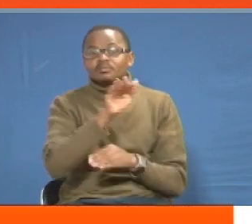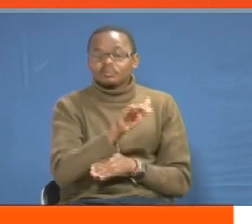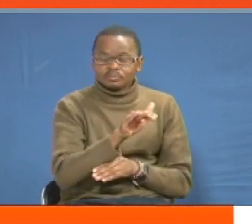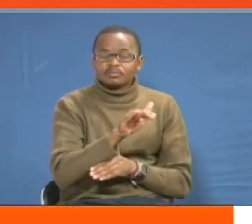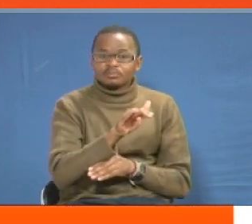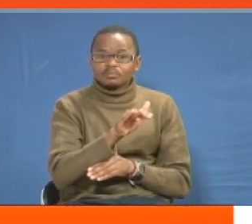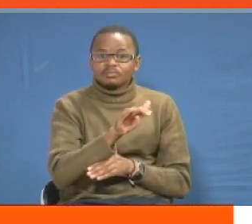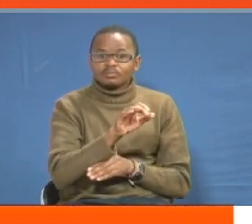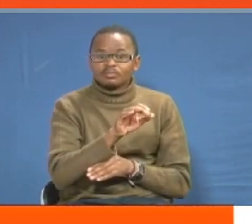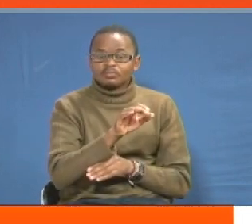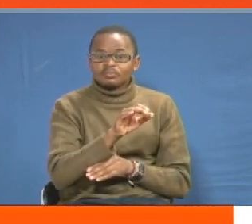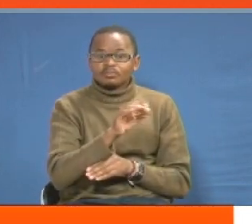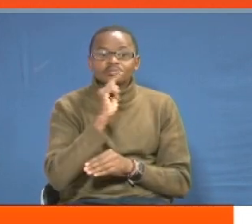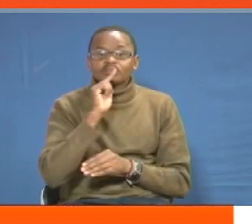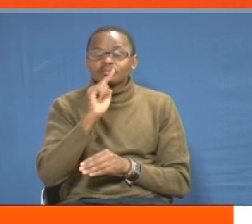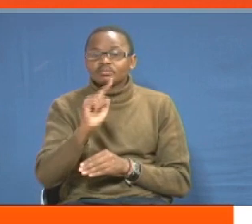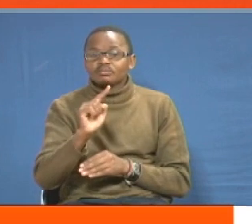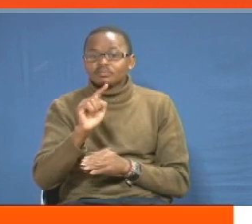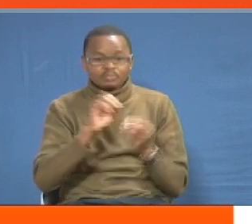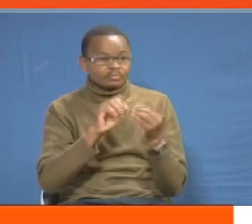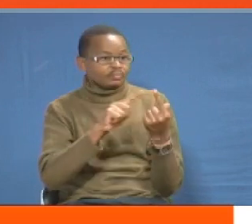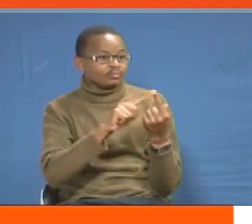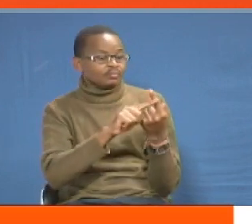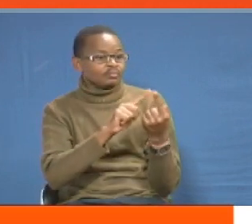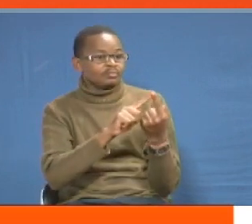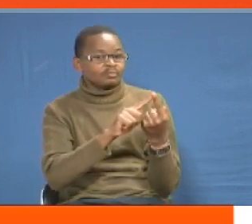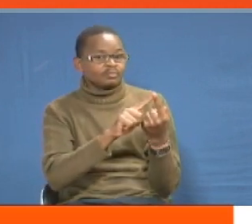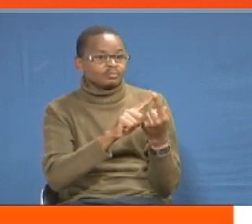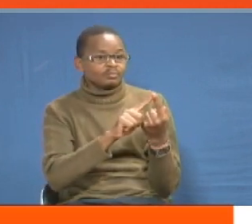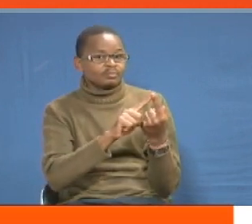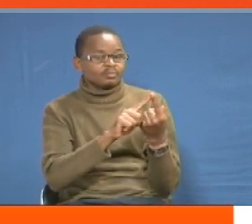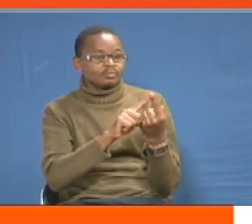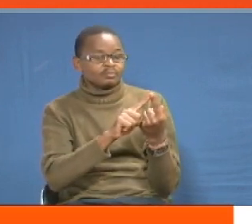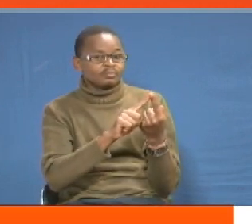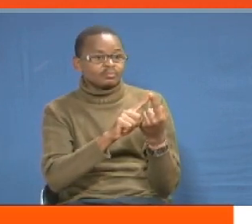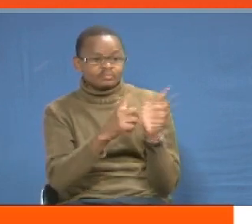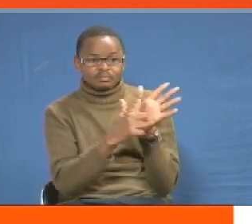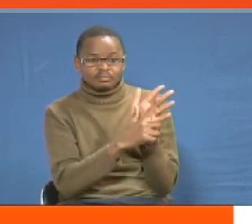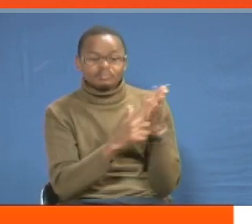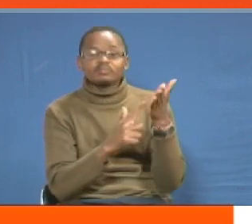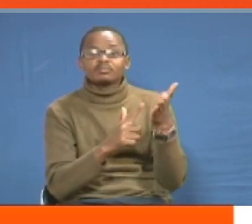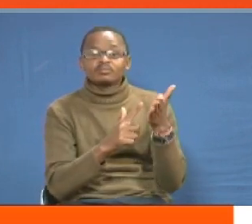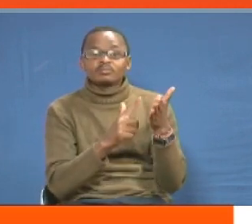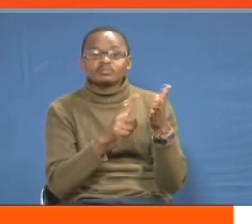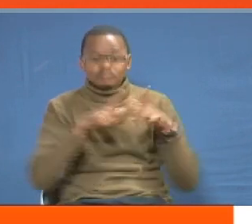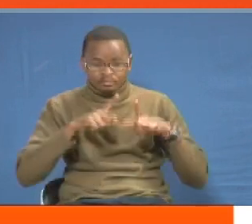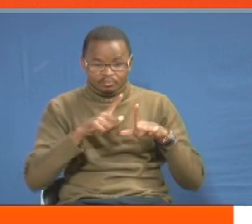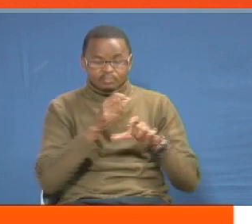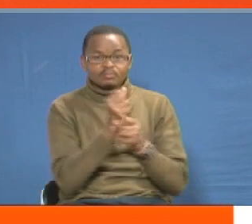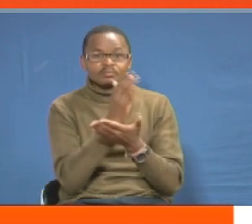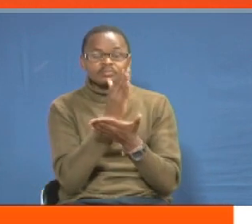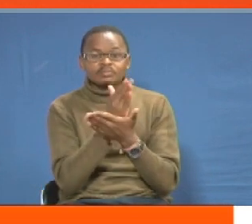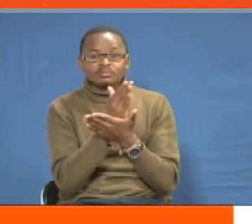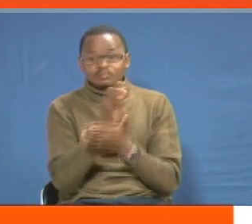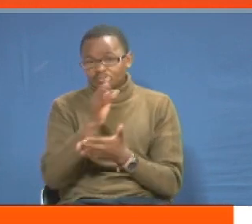be asked. Okay? So, number one, the legislation is there. Let's ensure it